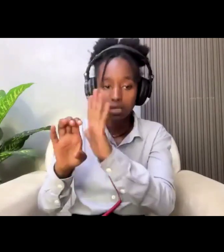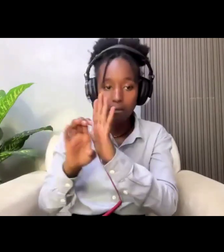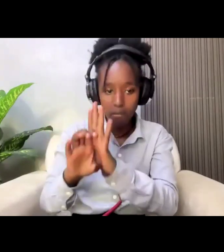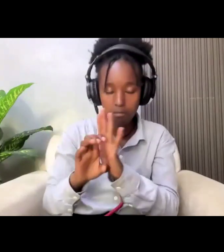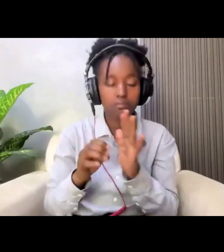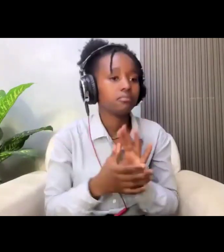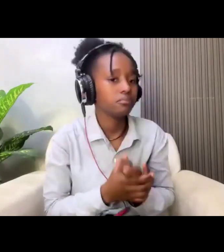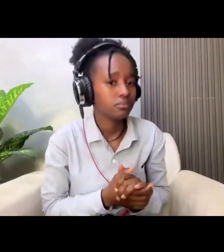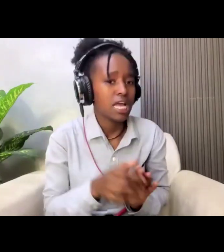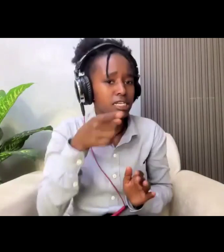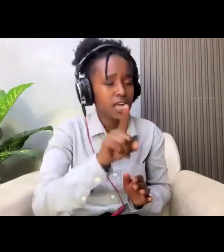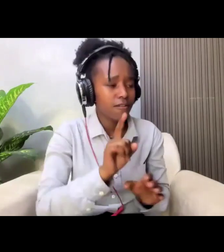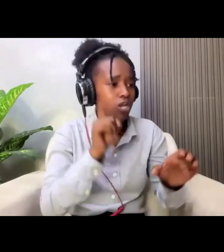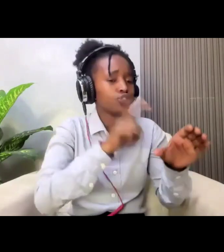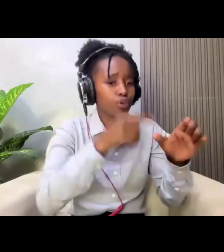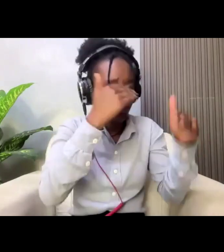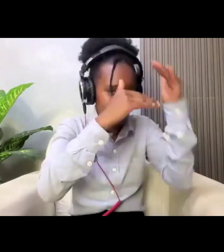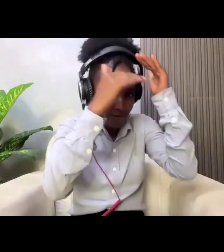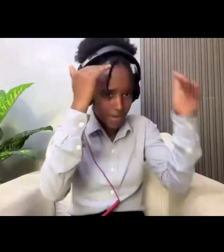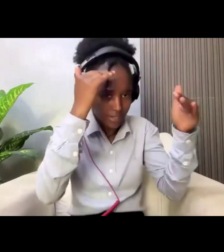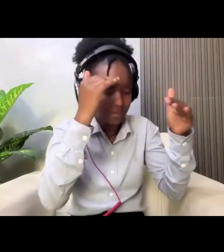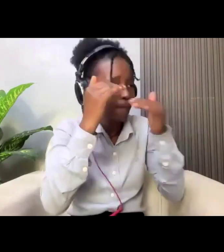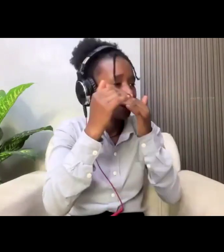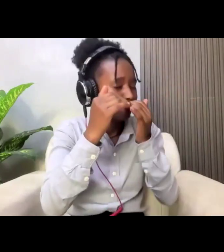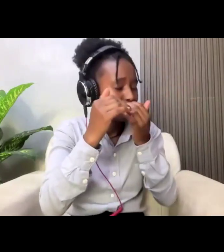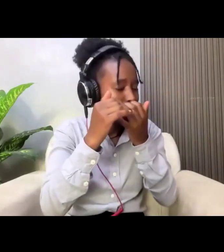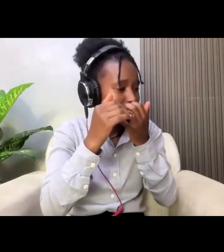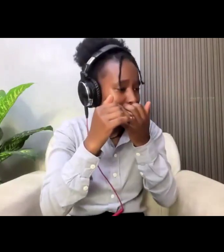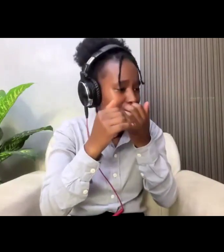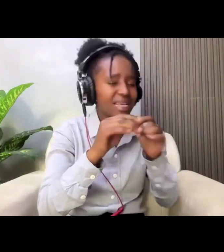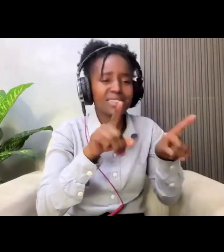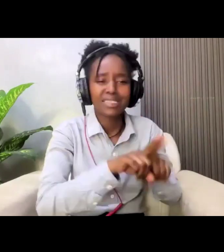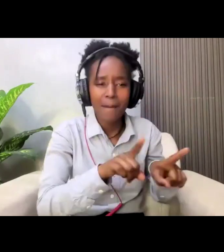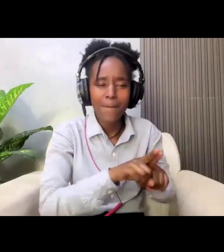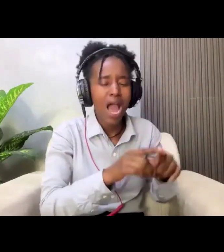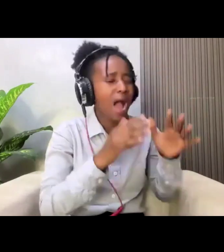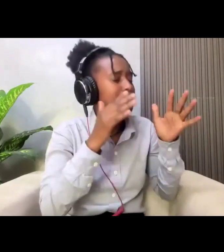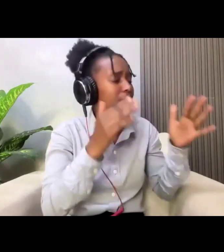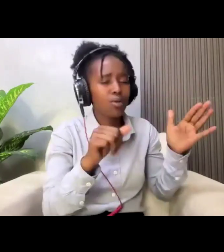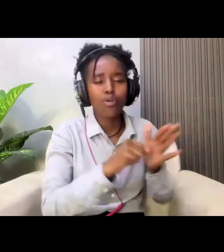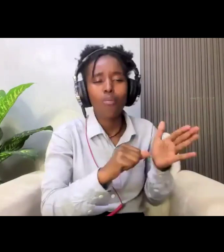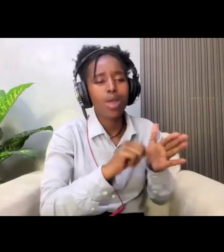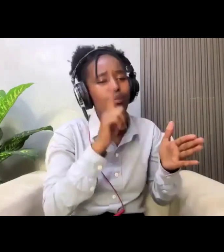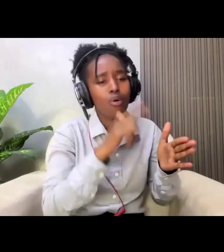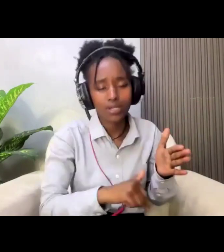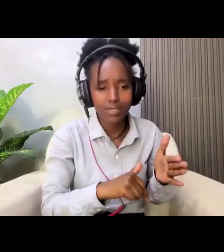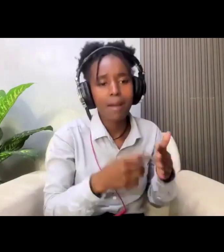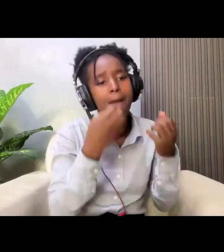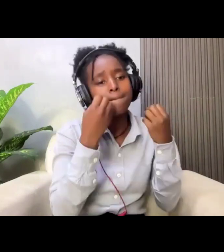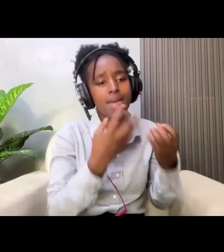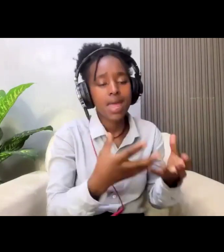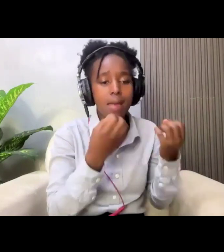the university, and one of the main issues that I've been hearing is that